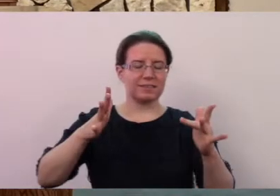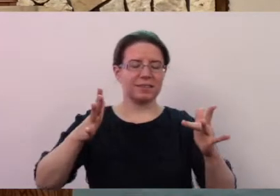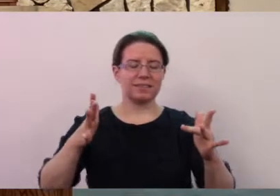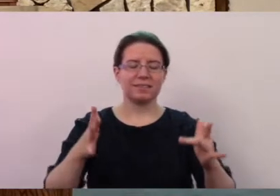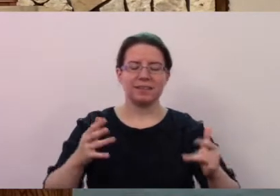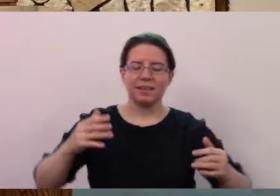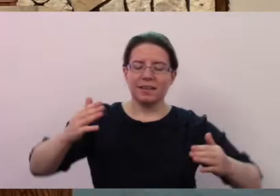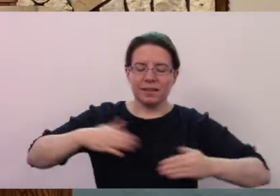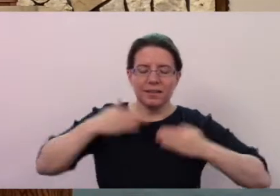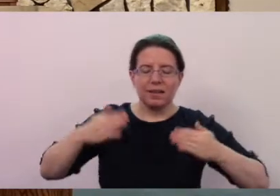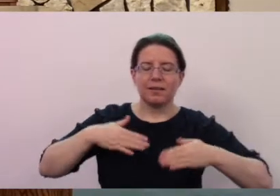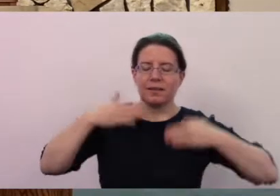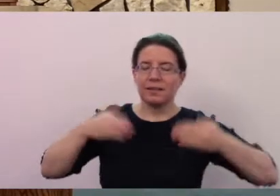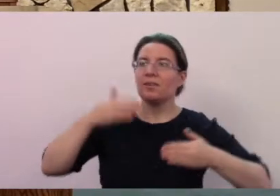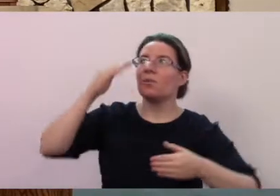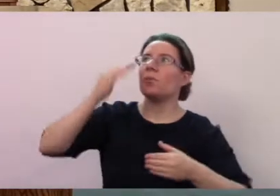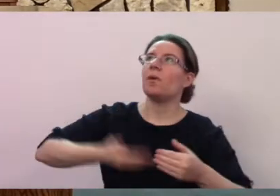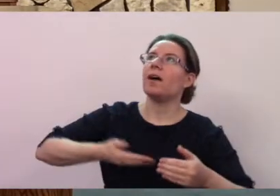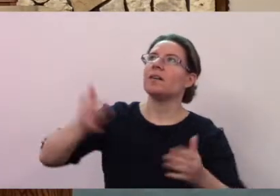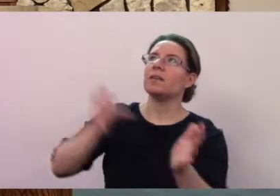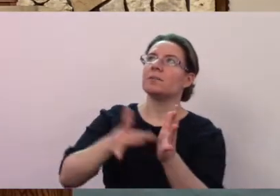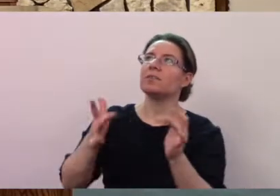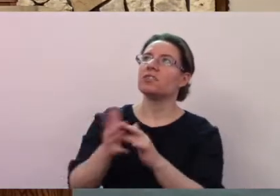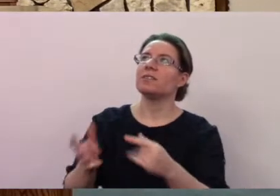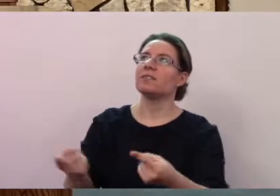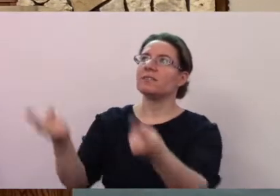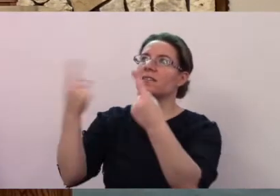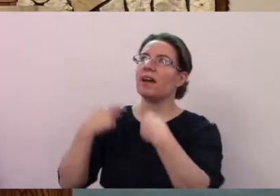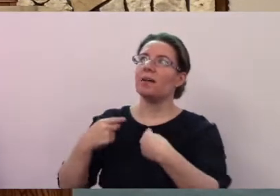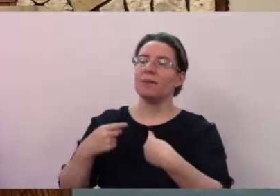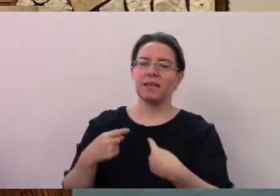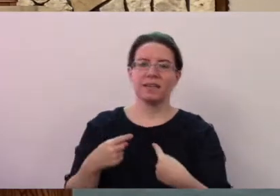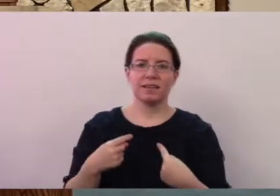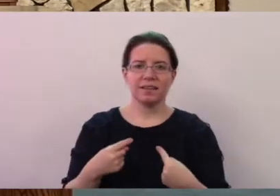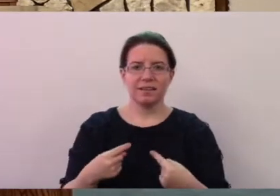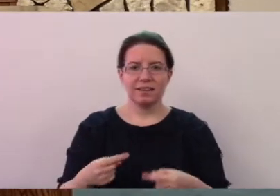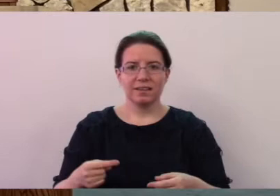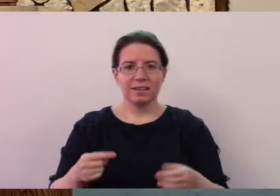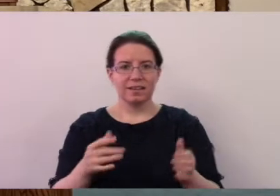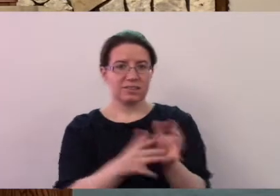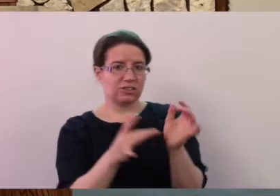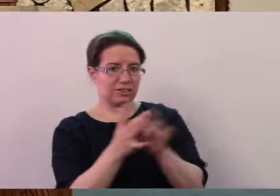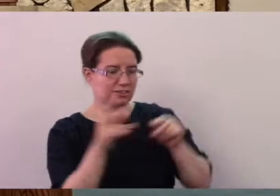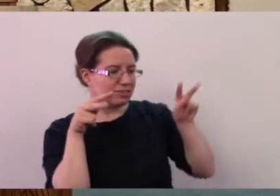welcome His return. Yes. Jesus is looking for a bride that has made herself